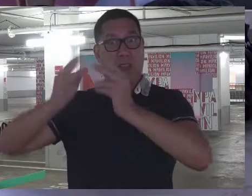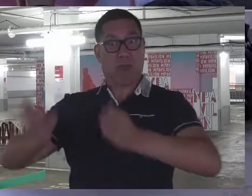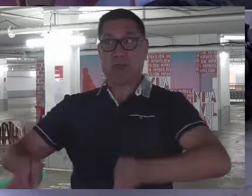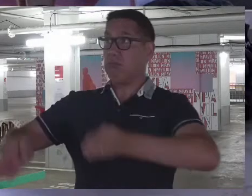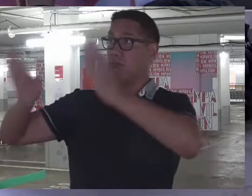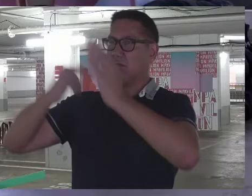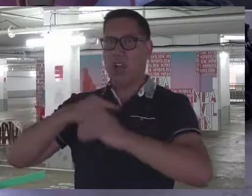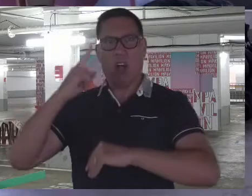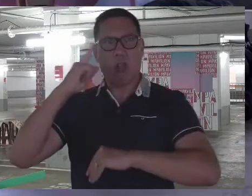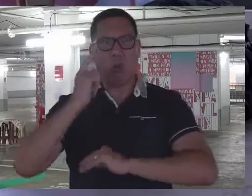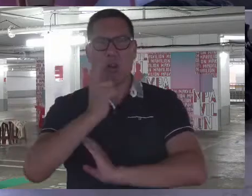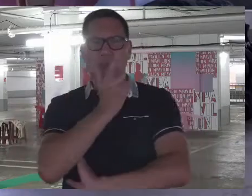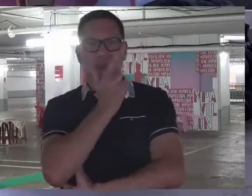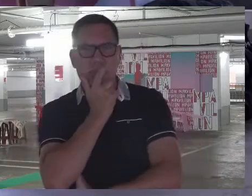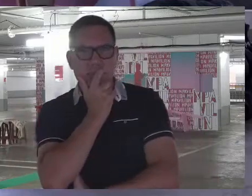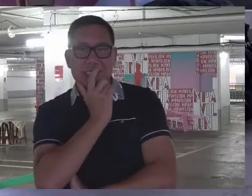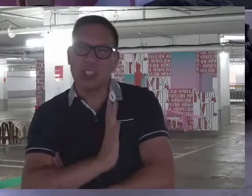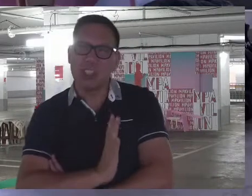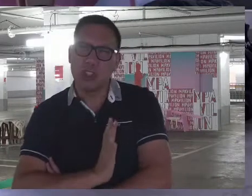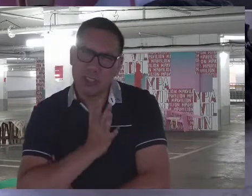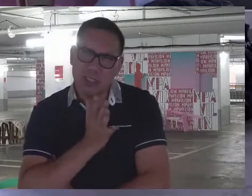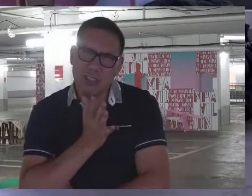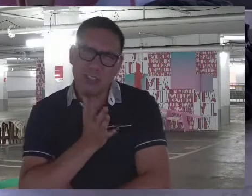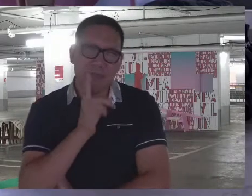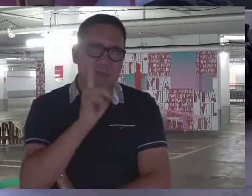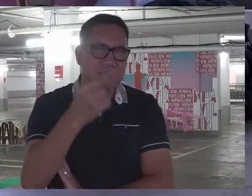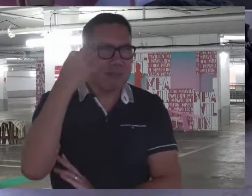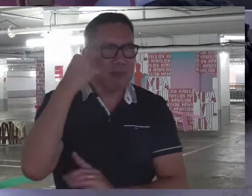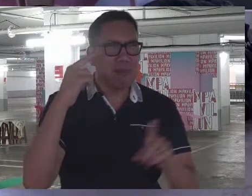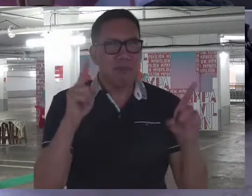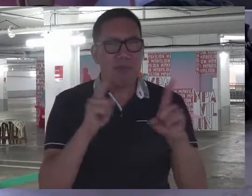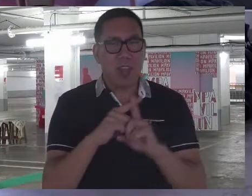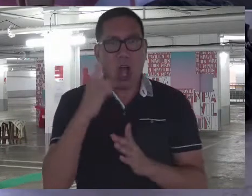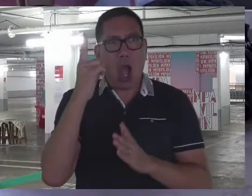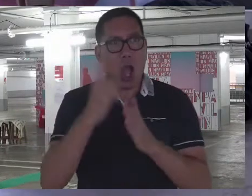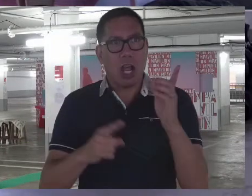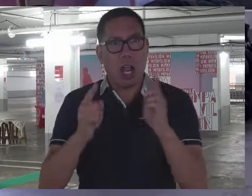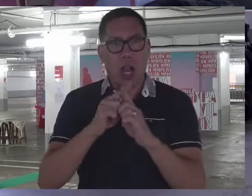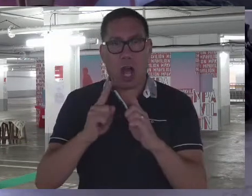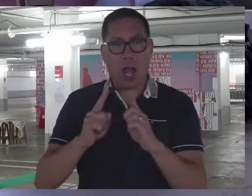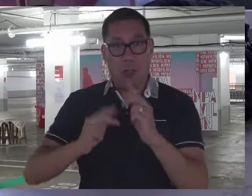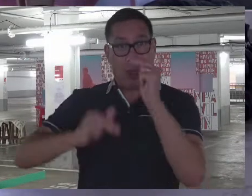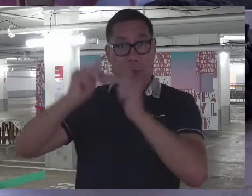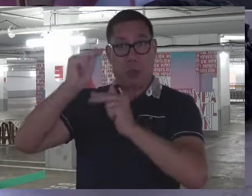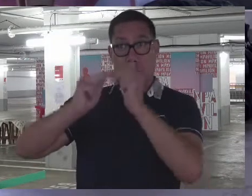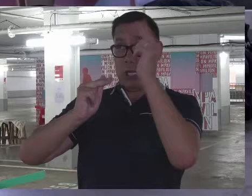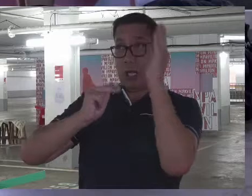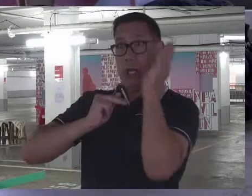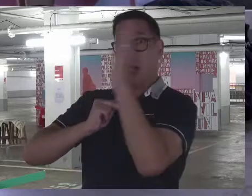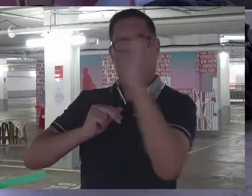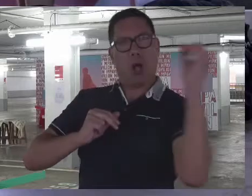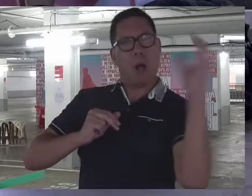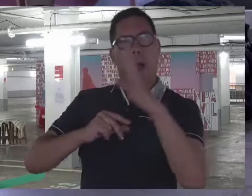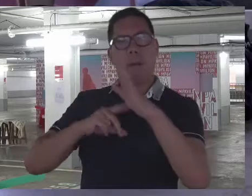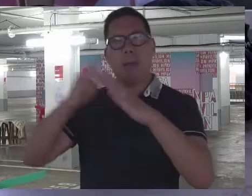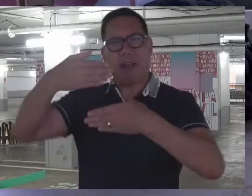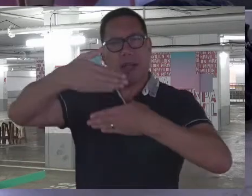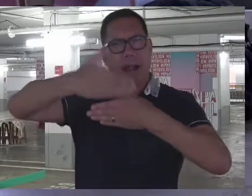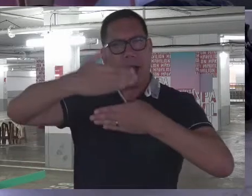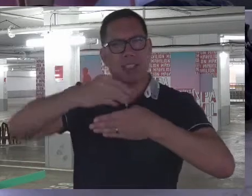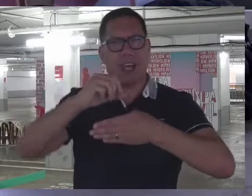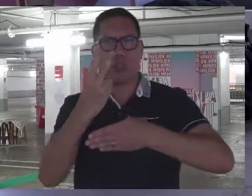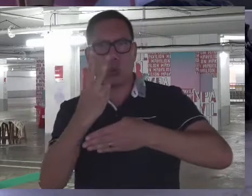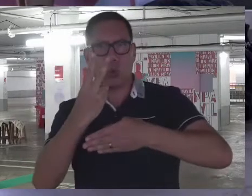interesting. But I thought about it as not just skinning the building, but the glass has two sides and there's this